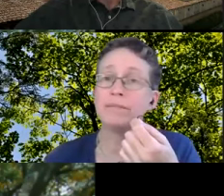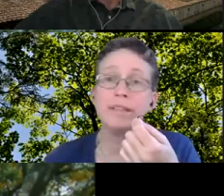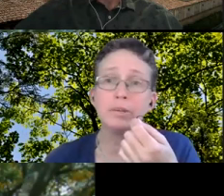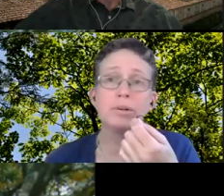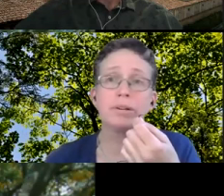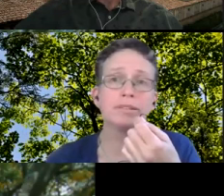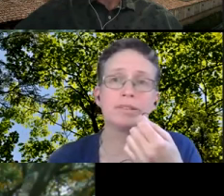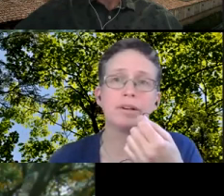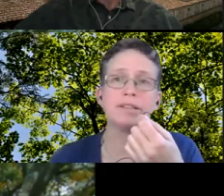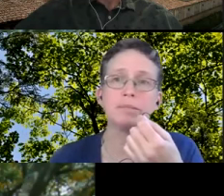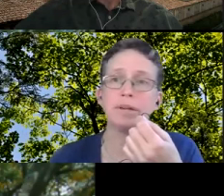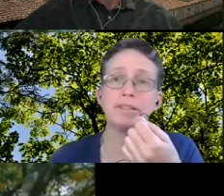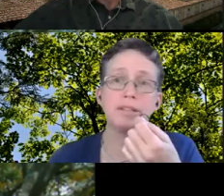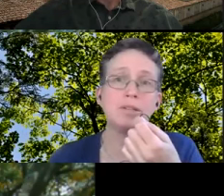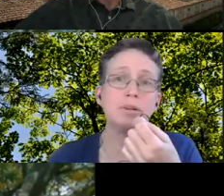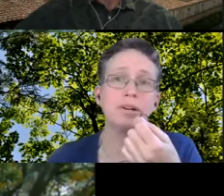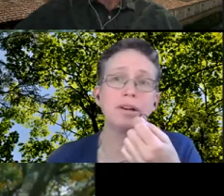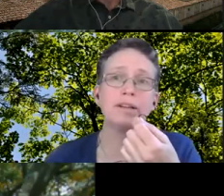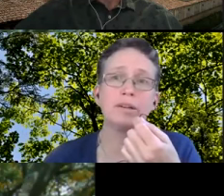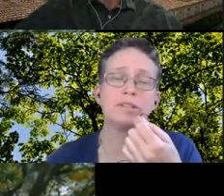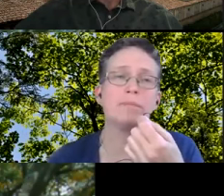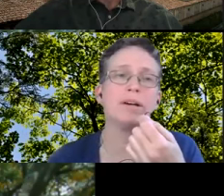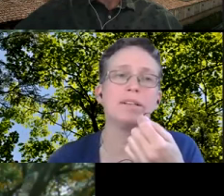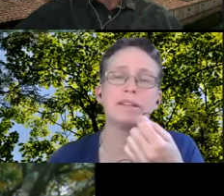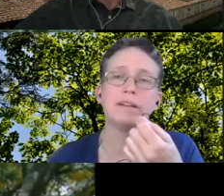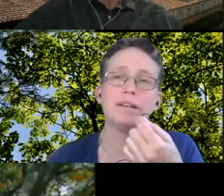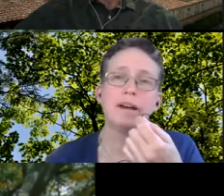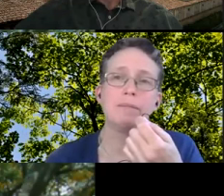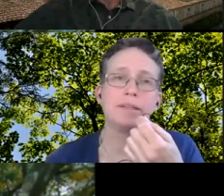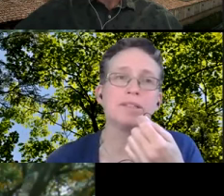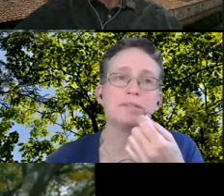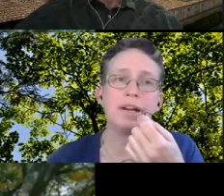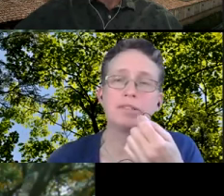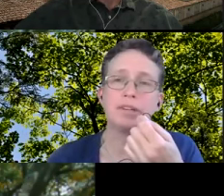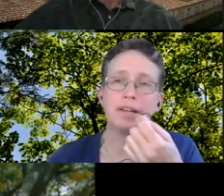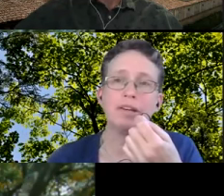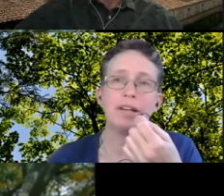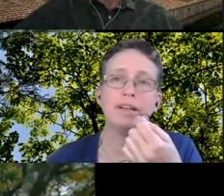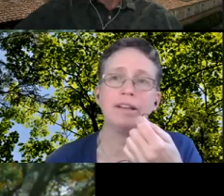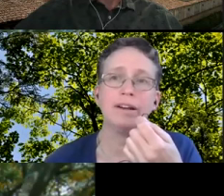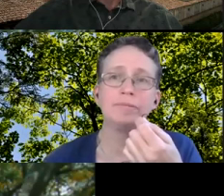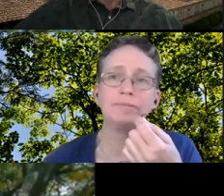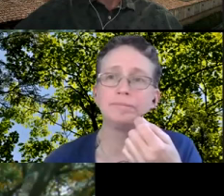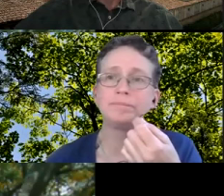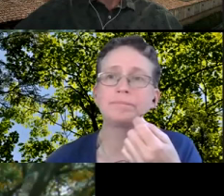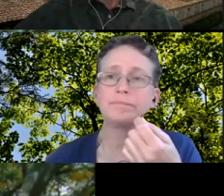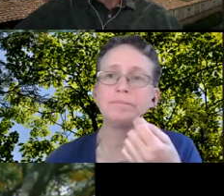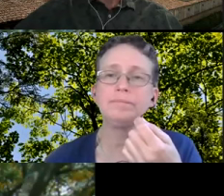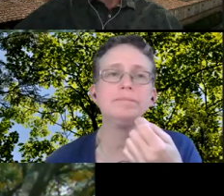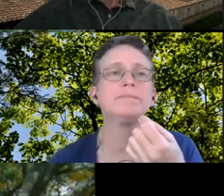and other really cool Sonoran Desert birds that do occur in those neighborhoods. But there's a very striking gradient there.